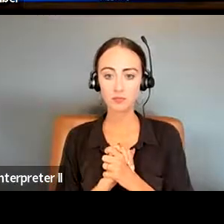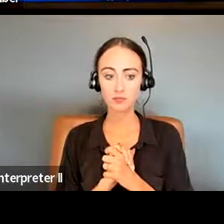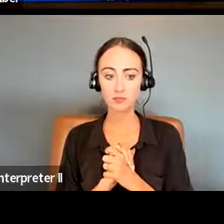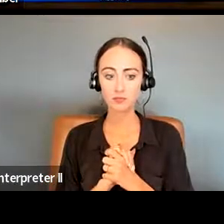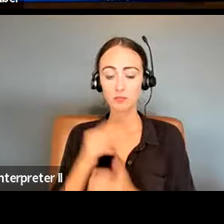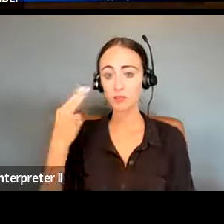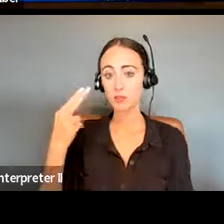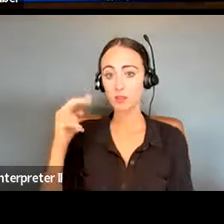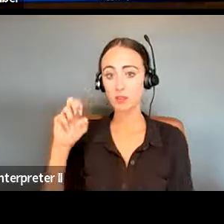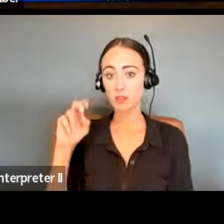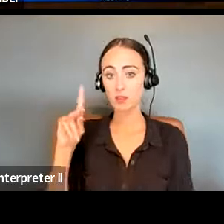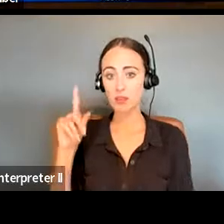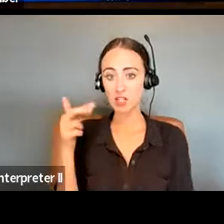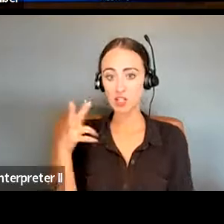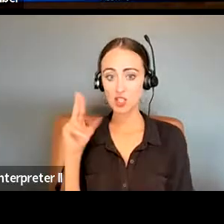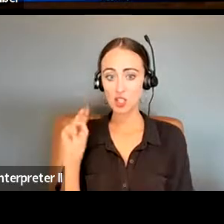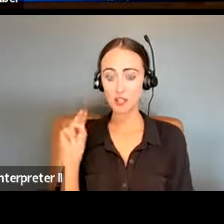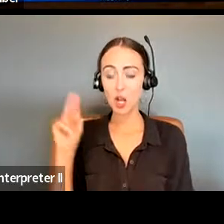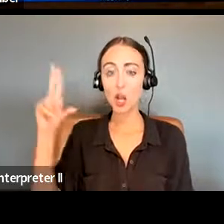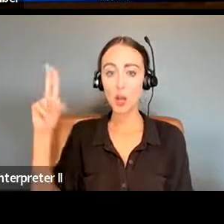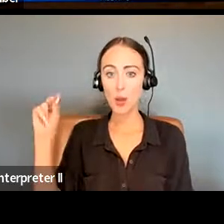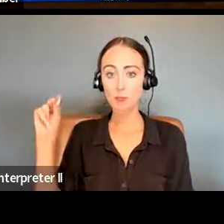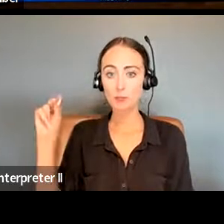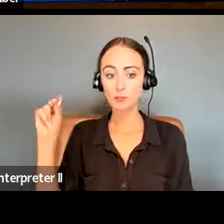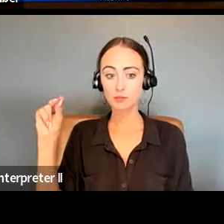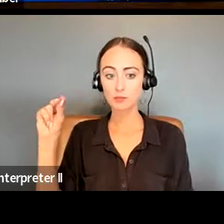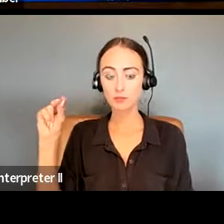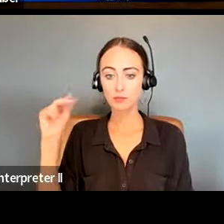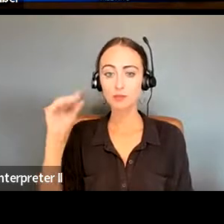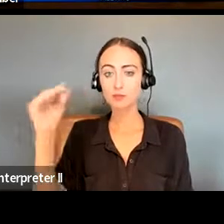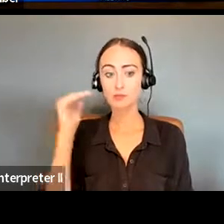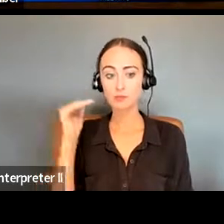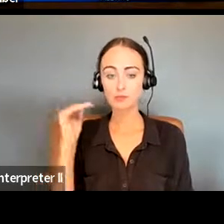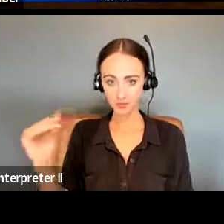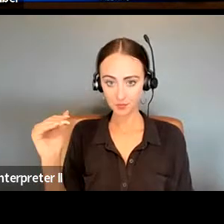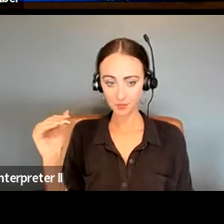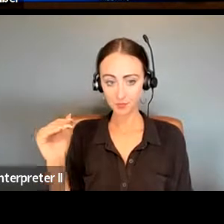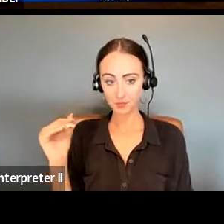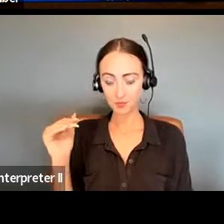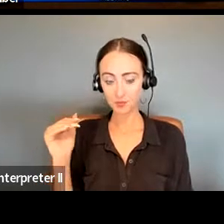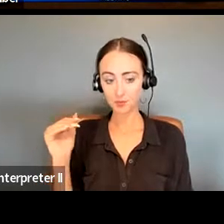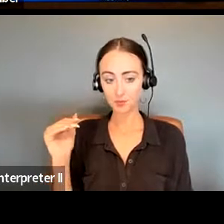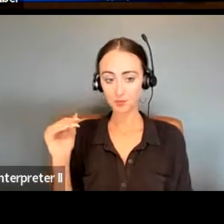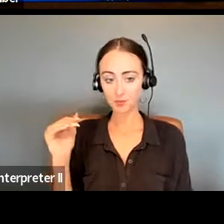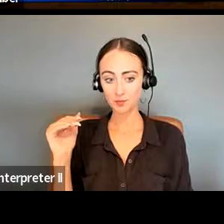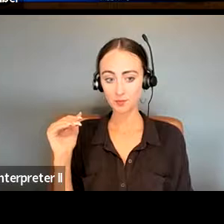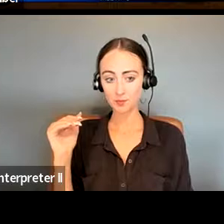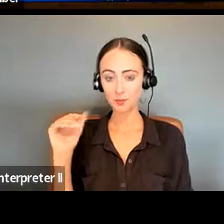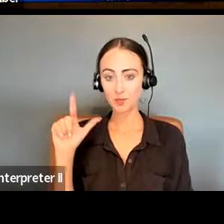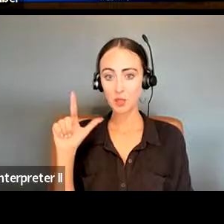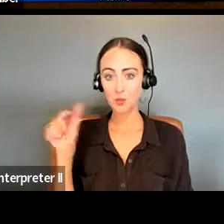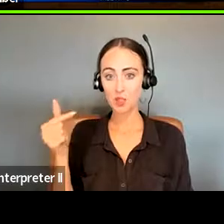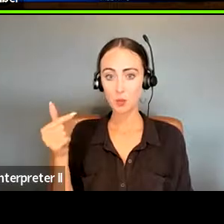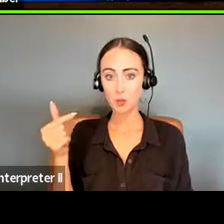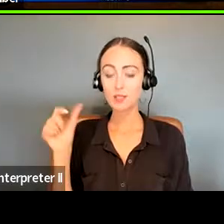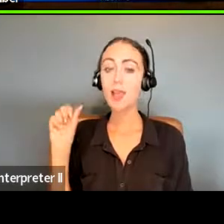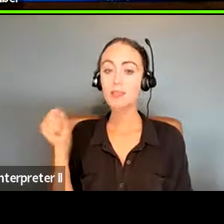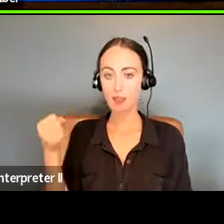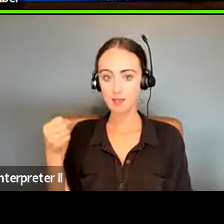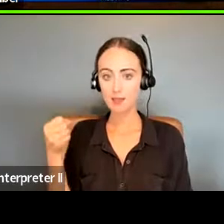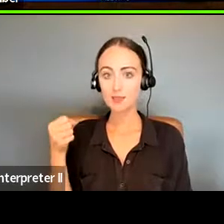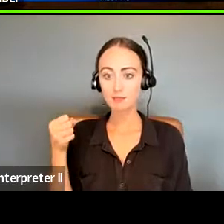Councilmember Henderson. No. Councilmember Henderson votes no. Councilmember Lewis George.